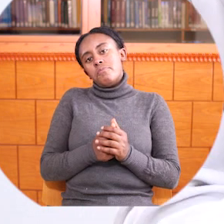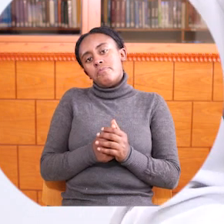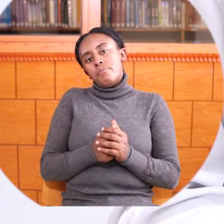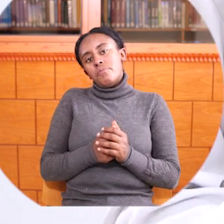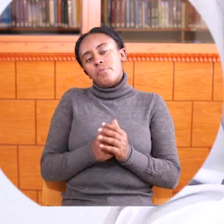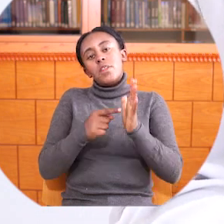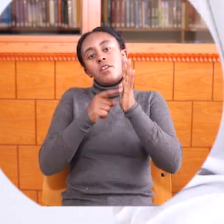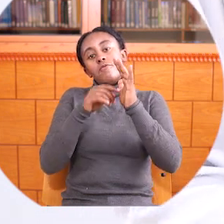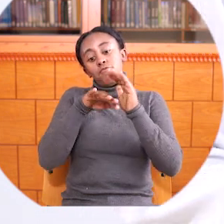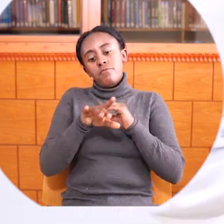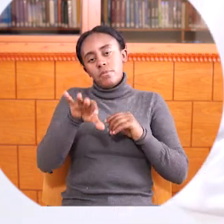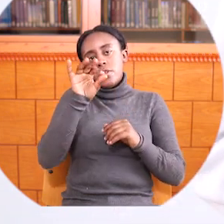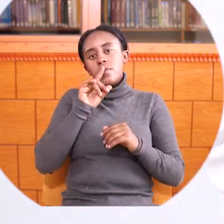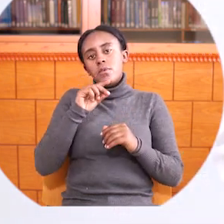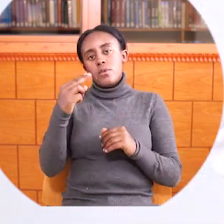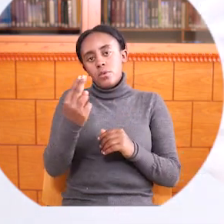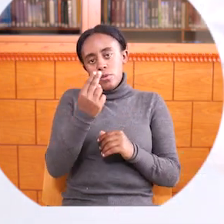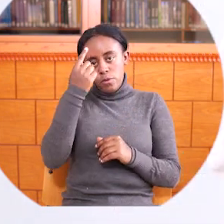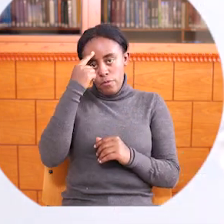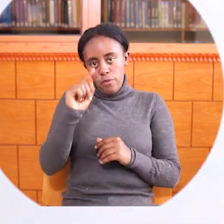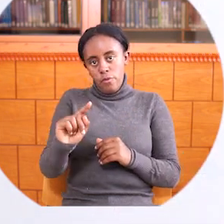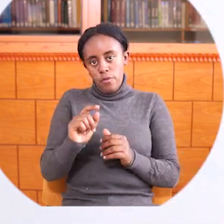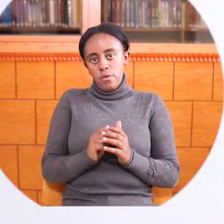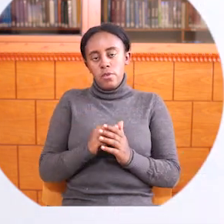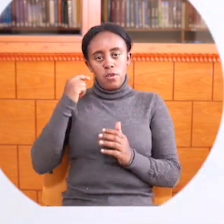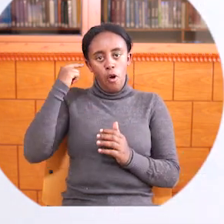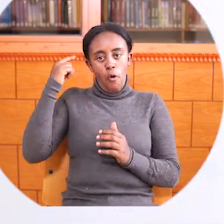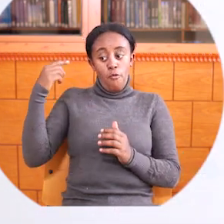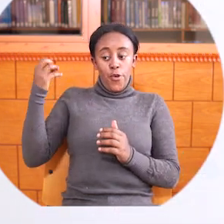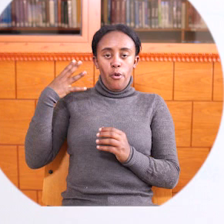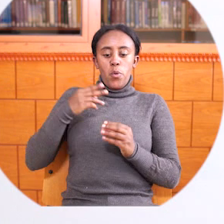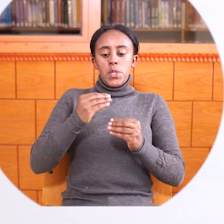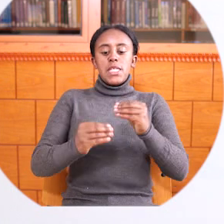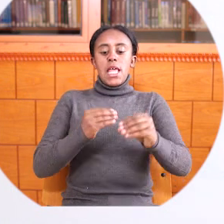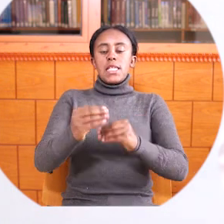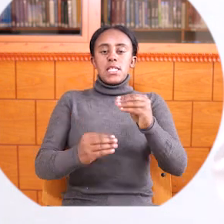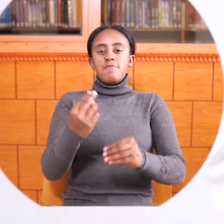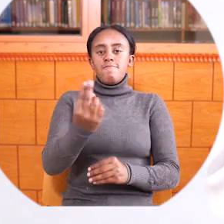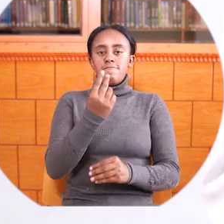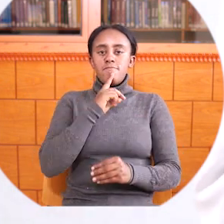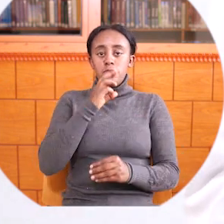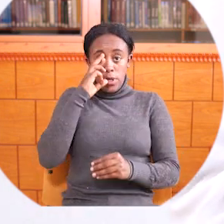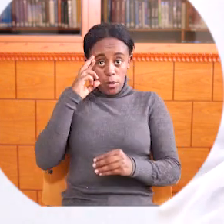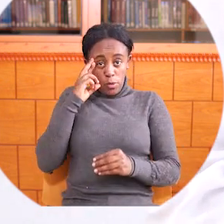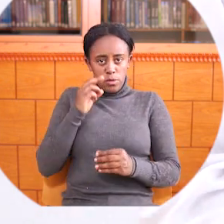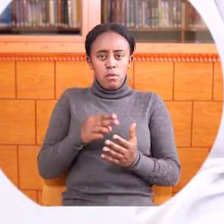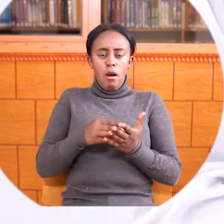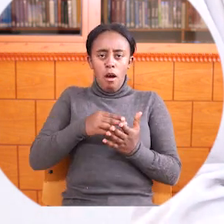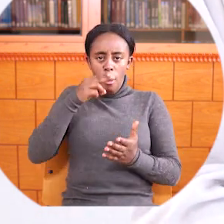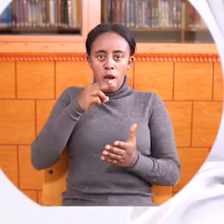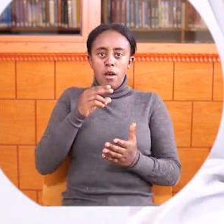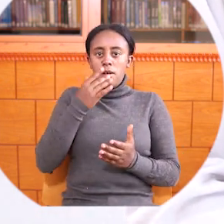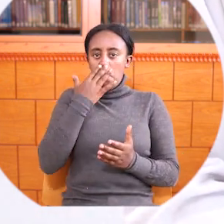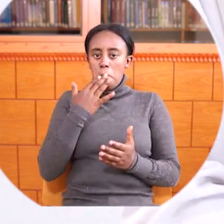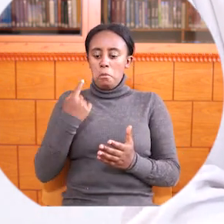in the leaf used for photosynthesis because it is consisting high amount of